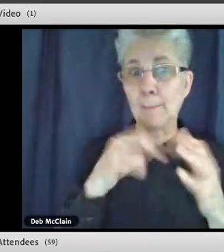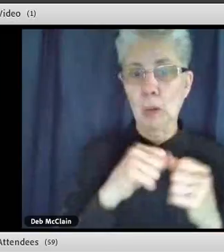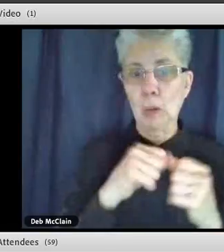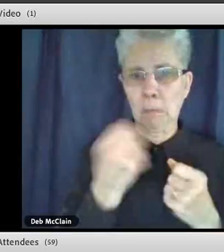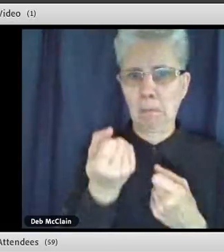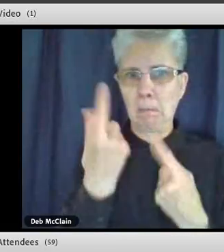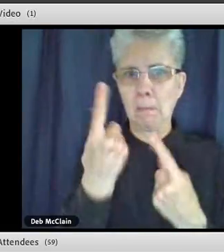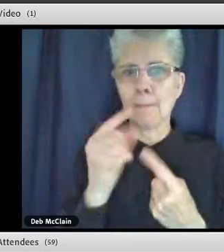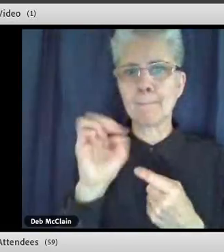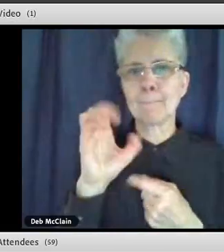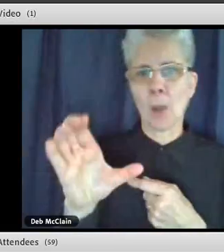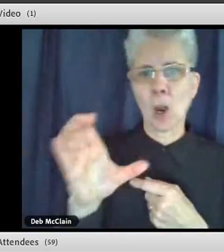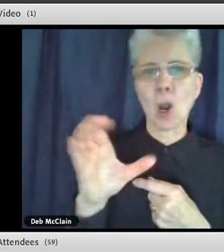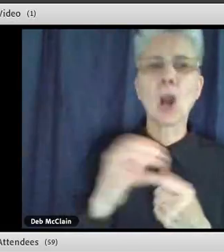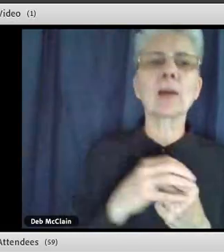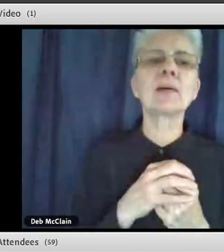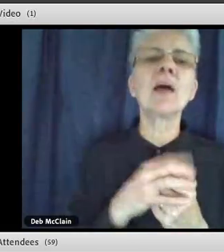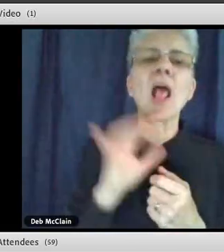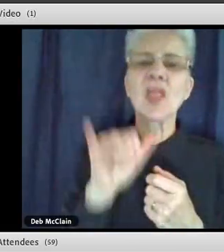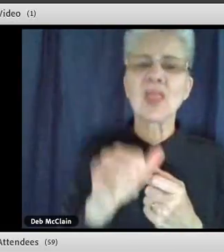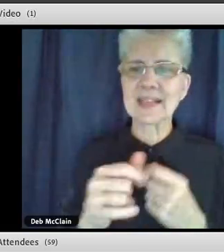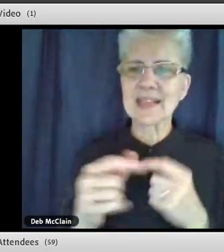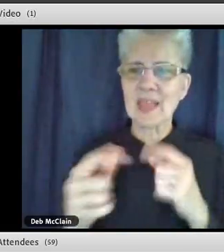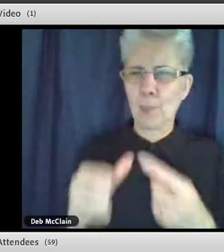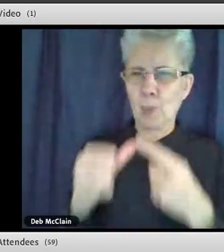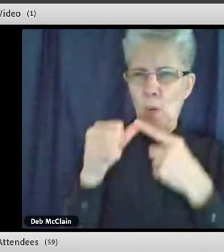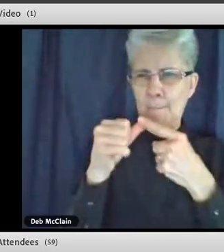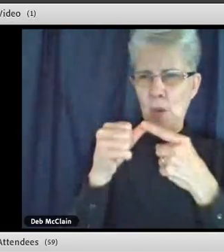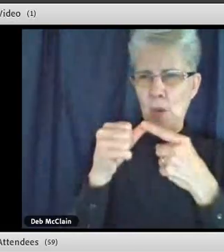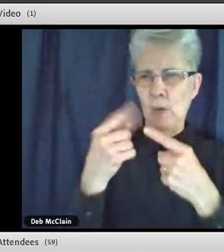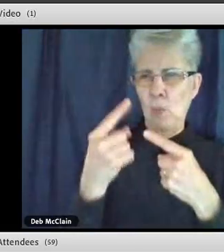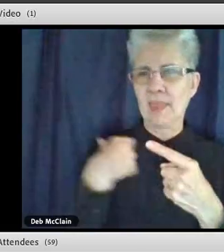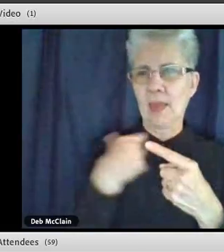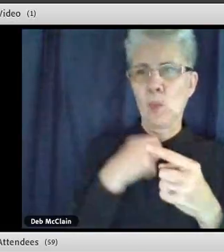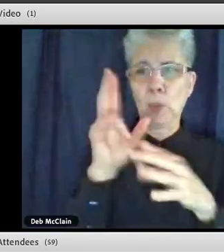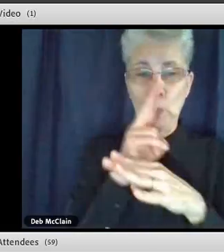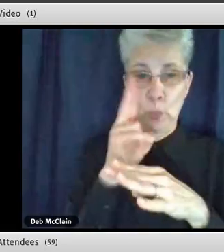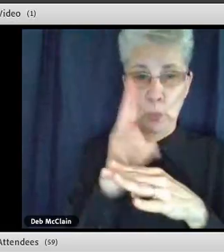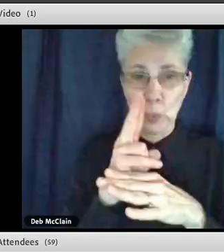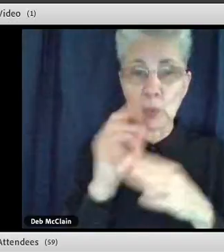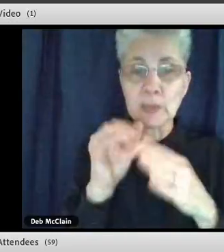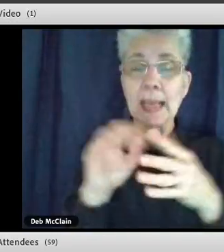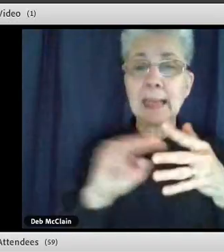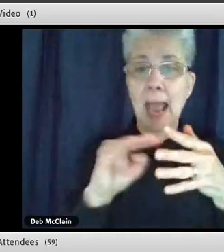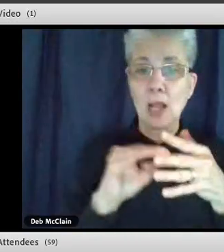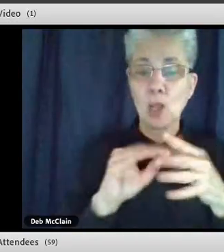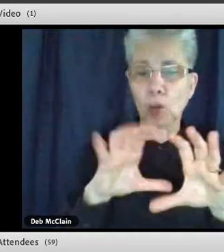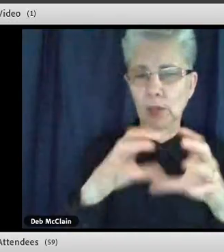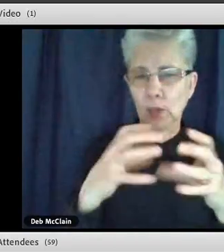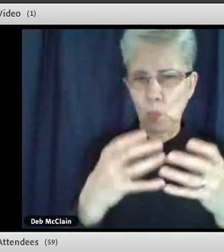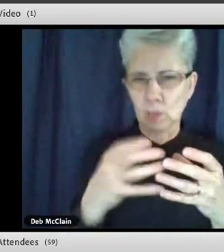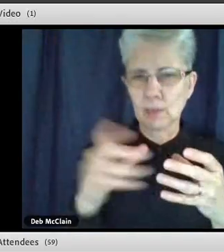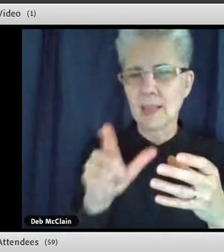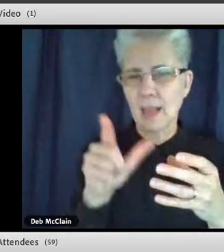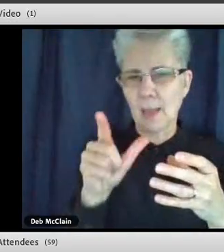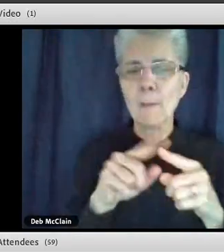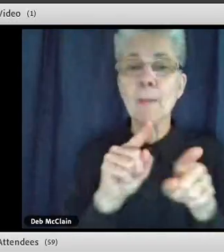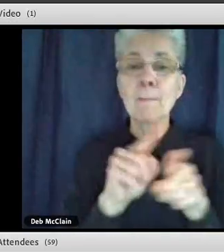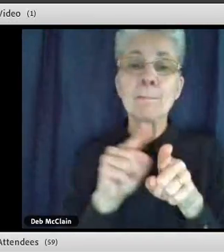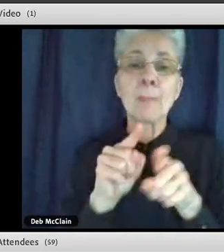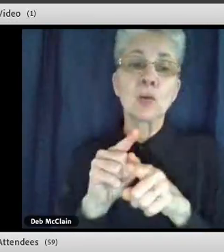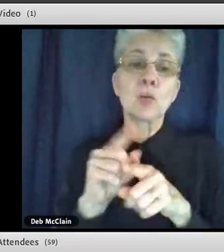or Machine-Readable Cataloging, is the primary one that we use in the cataloging world, the library catalog. But you may